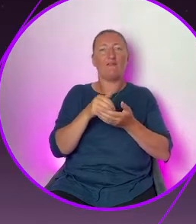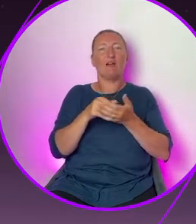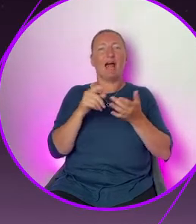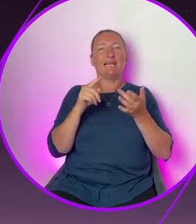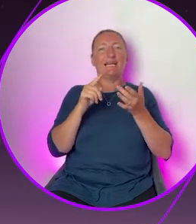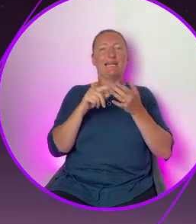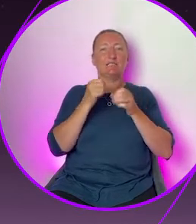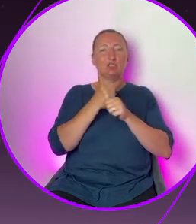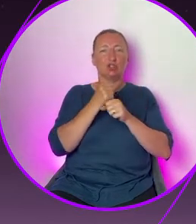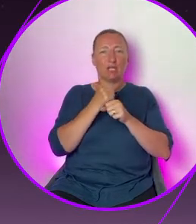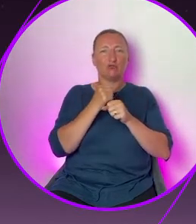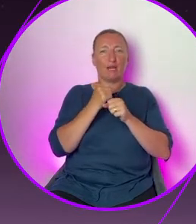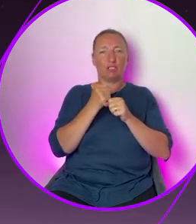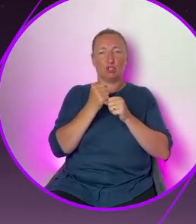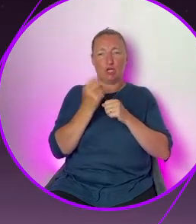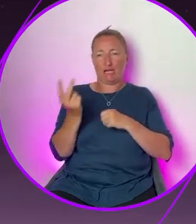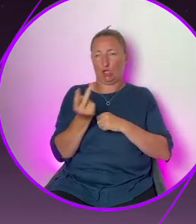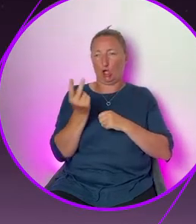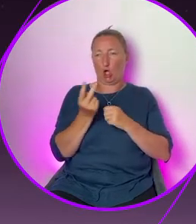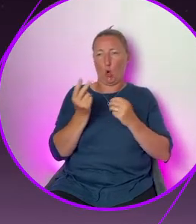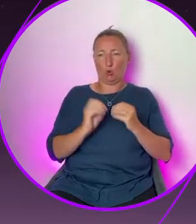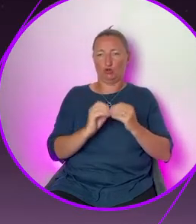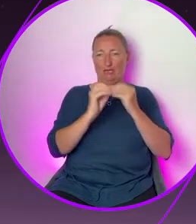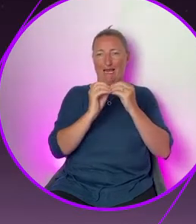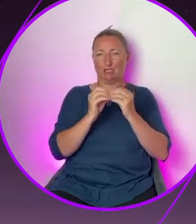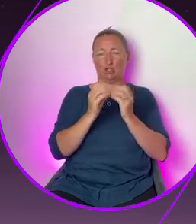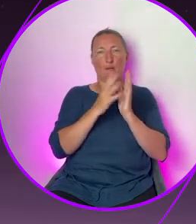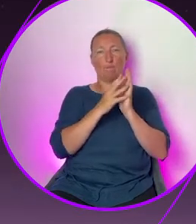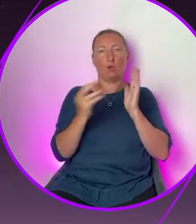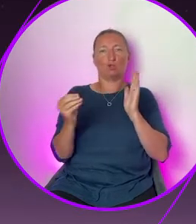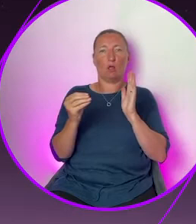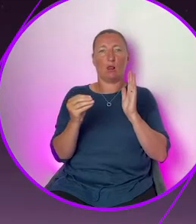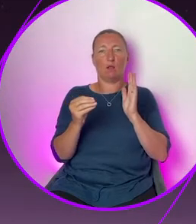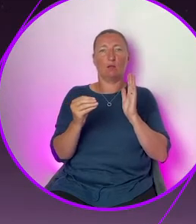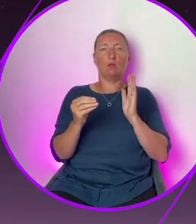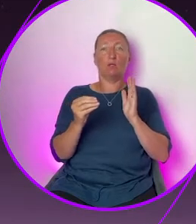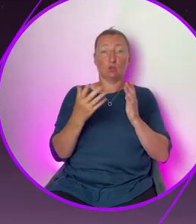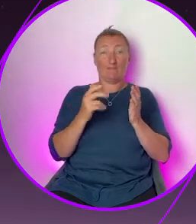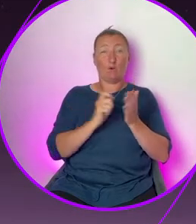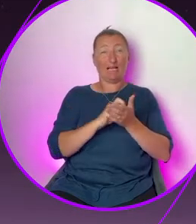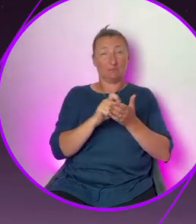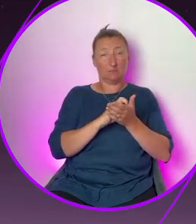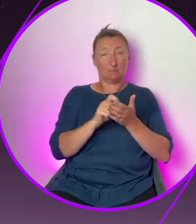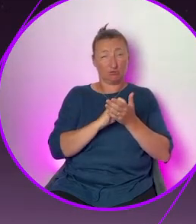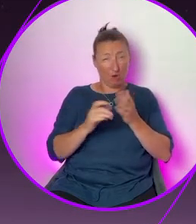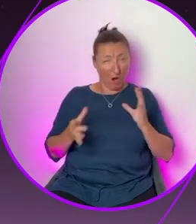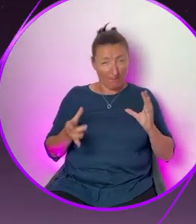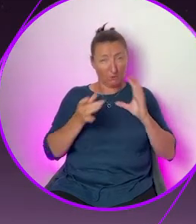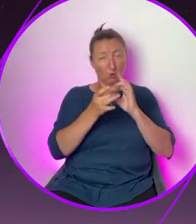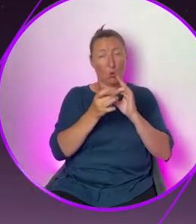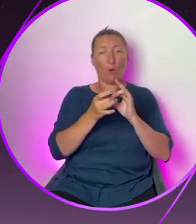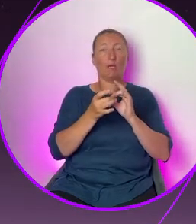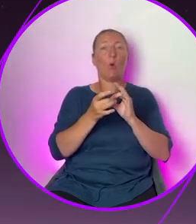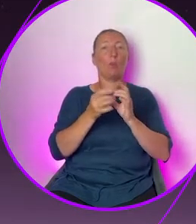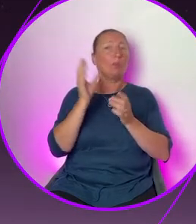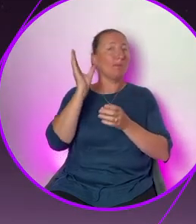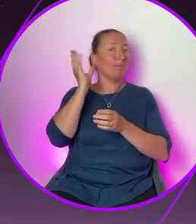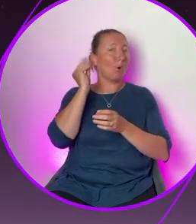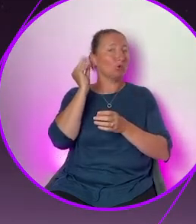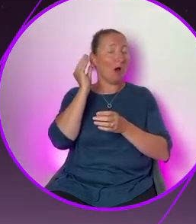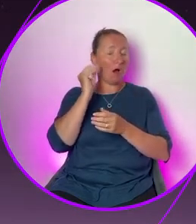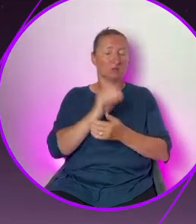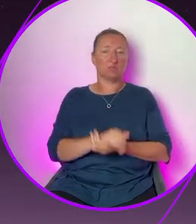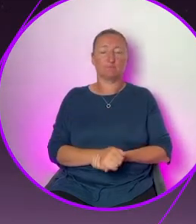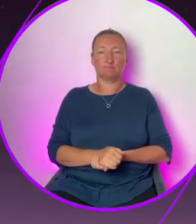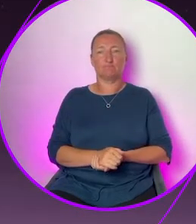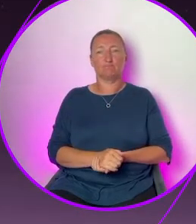intergenerational and co-creation models in this space. So please do subscribe wherever you get your podcasts. Also, we have